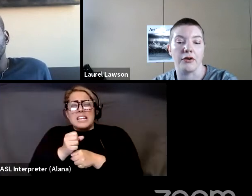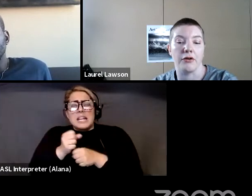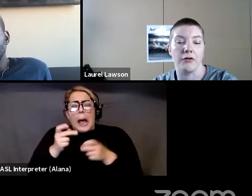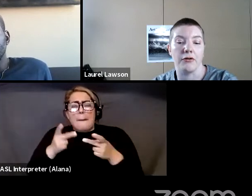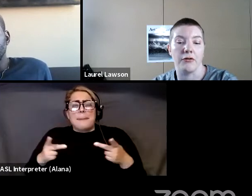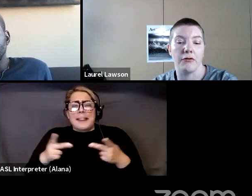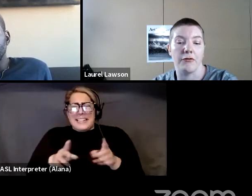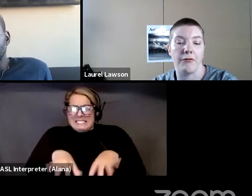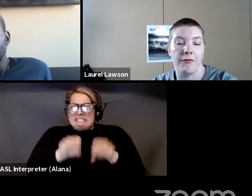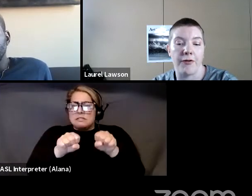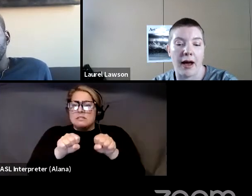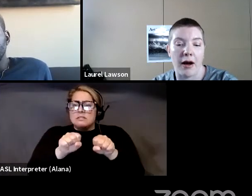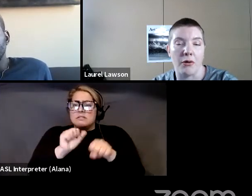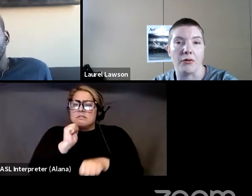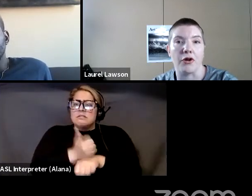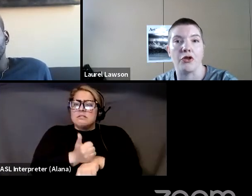had